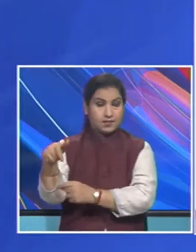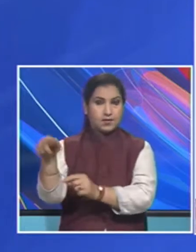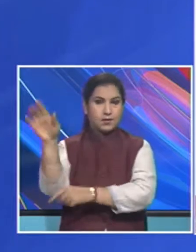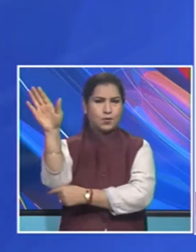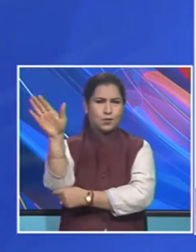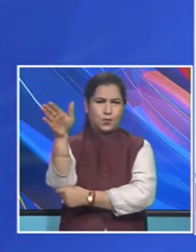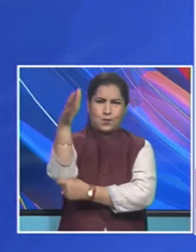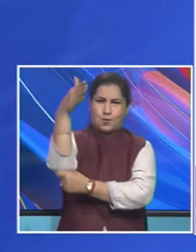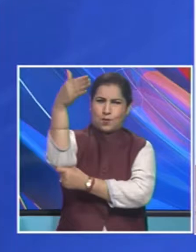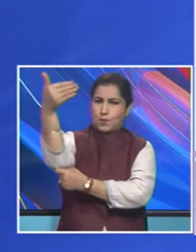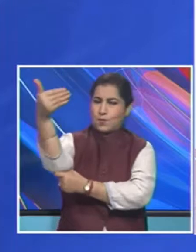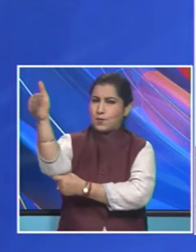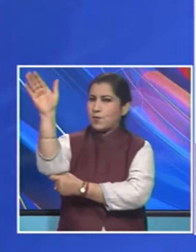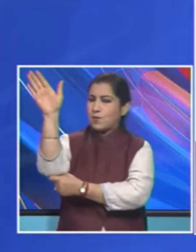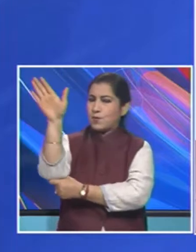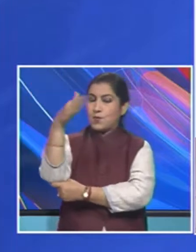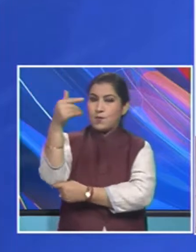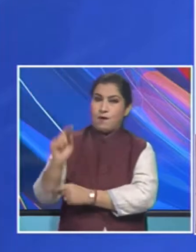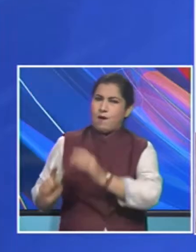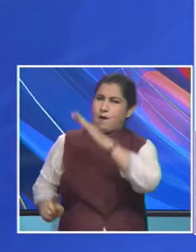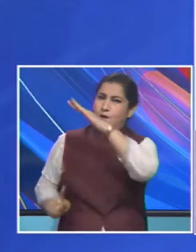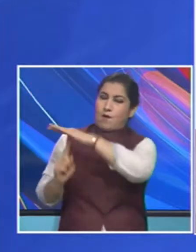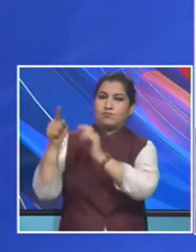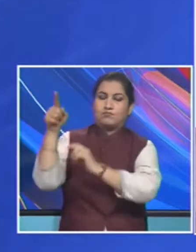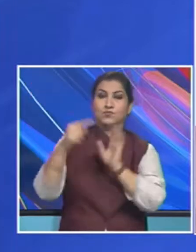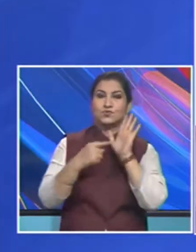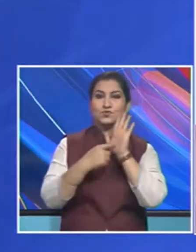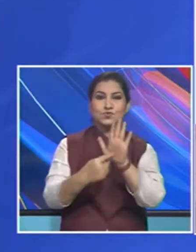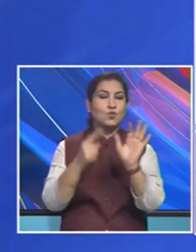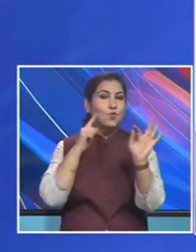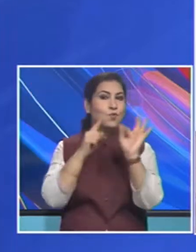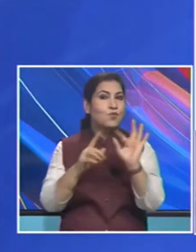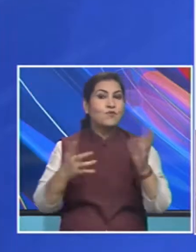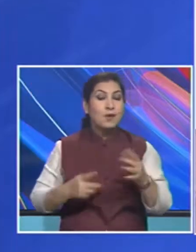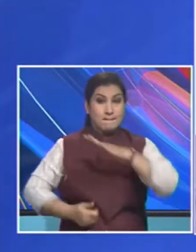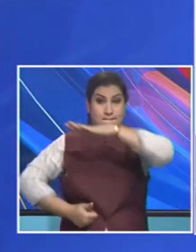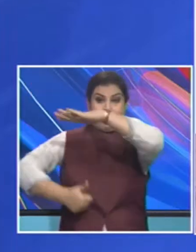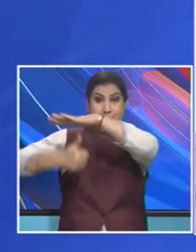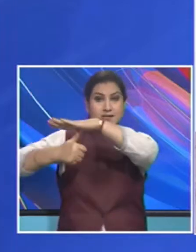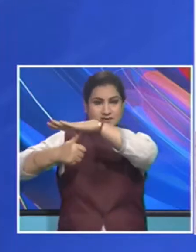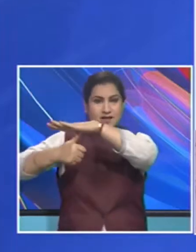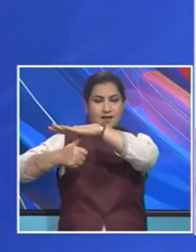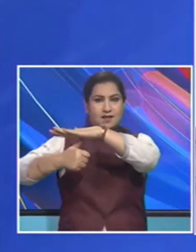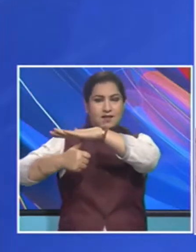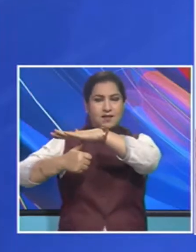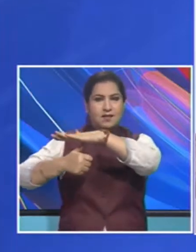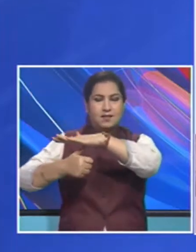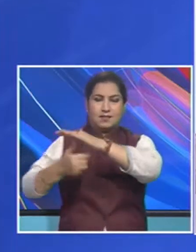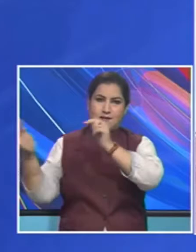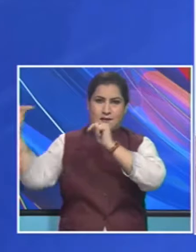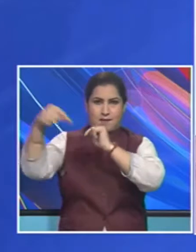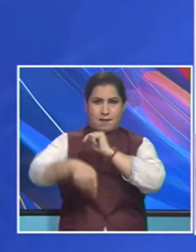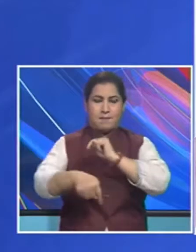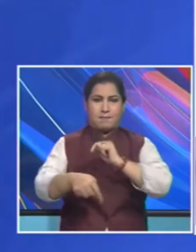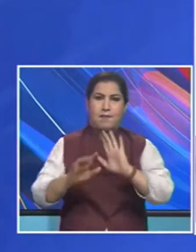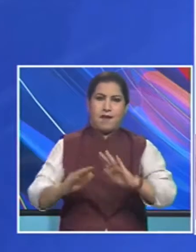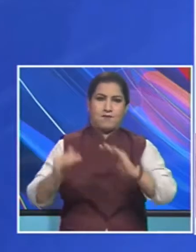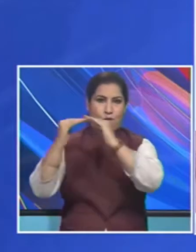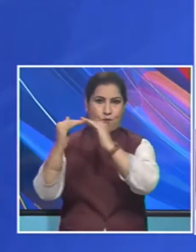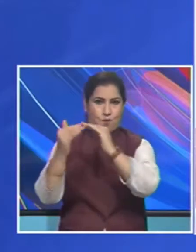fluttering high, indicating that the president is in Rashtrapati Bhavan, in